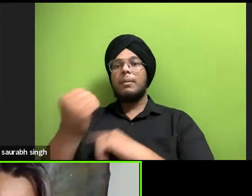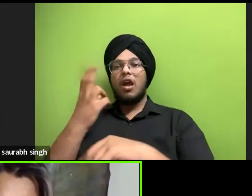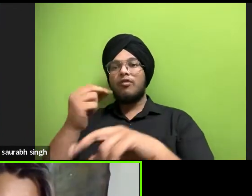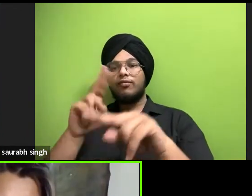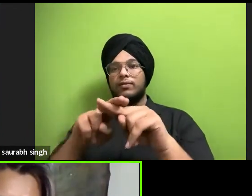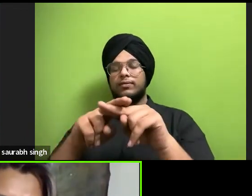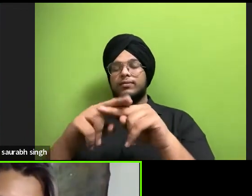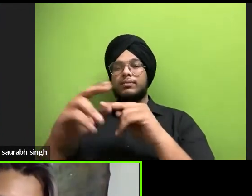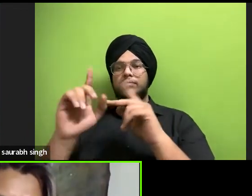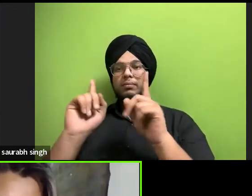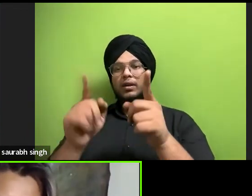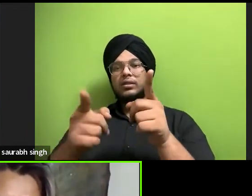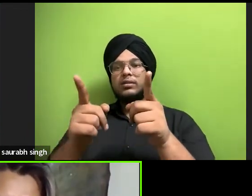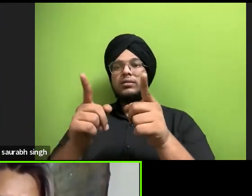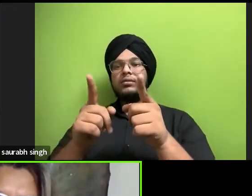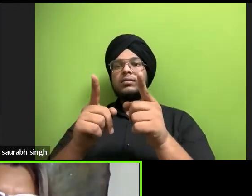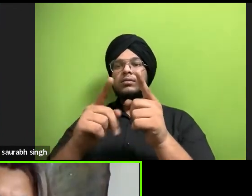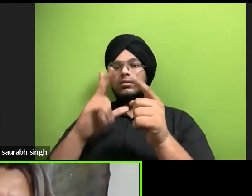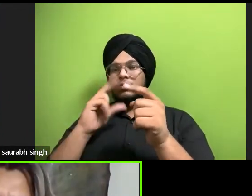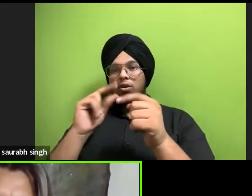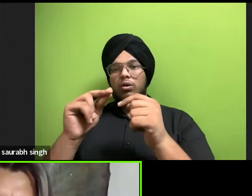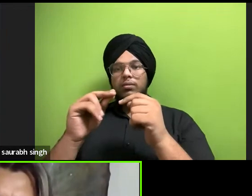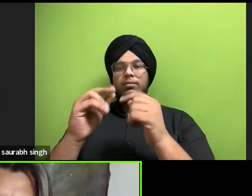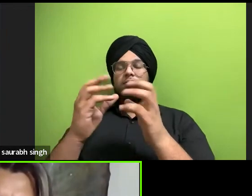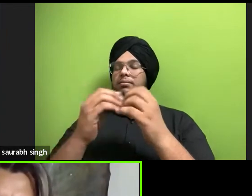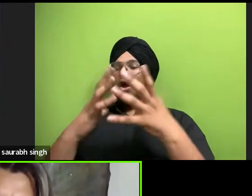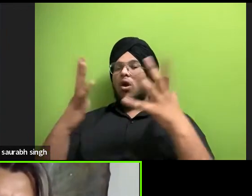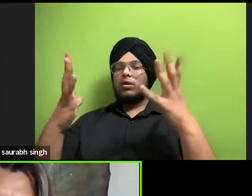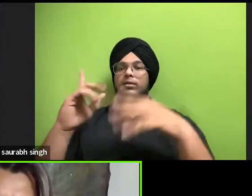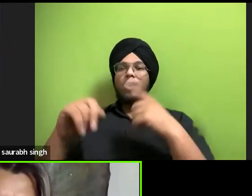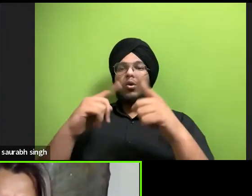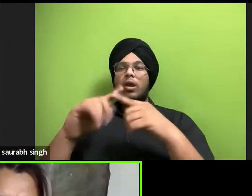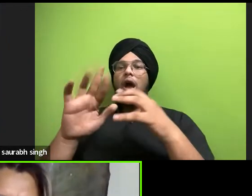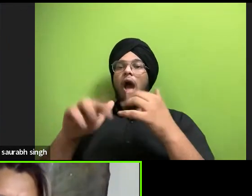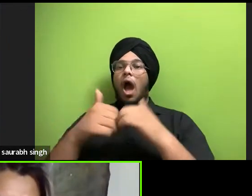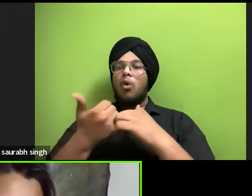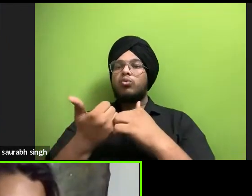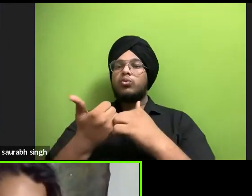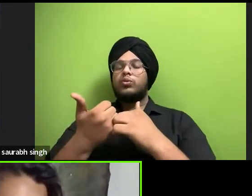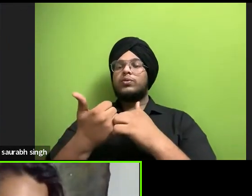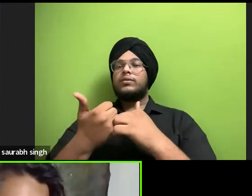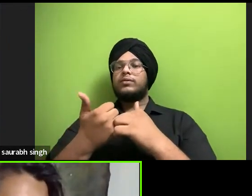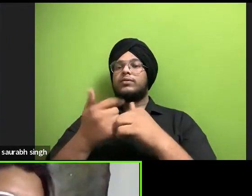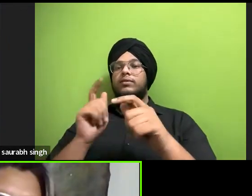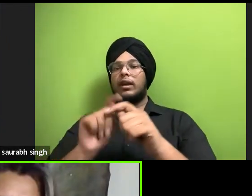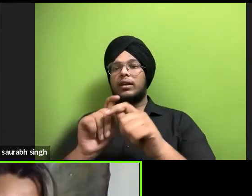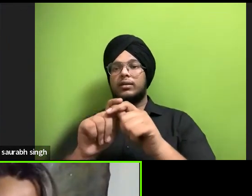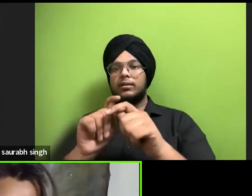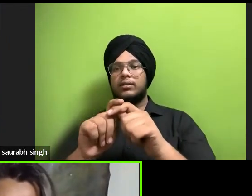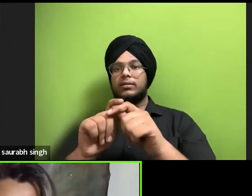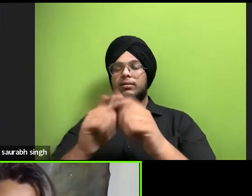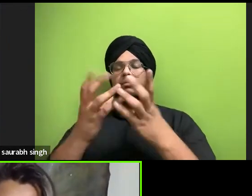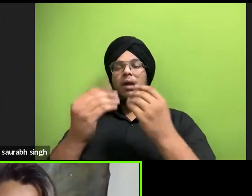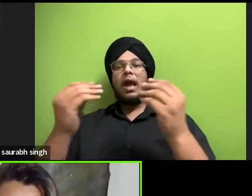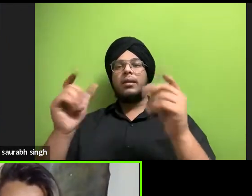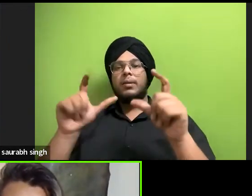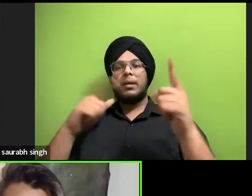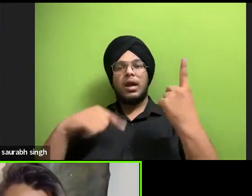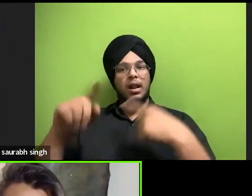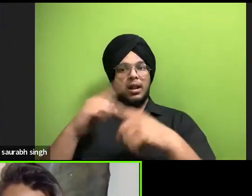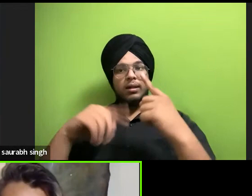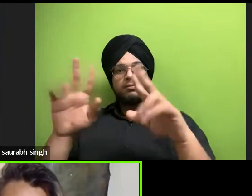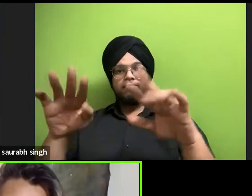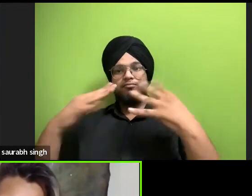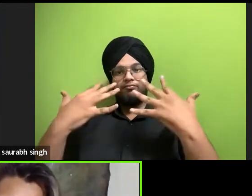us, we have thought so much about how to ensure that we reach to many audiences